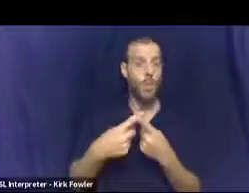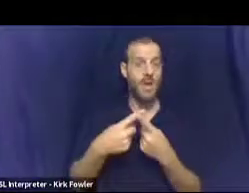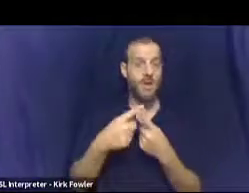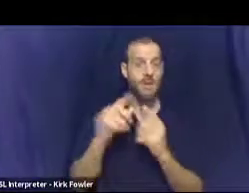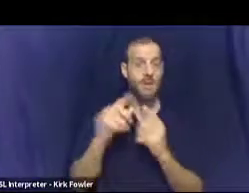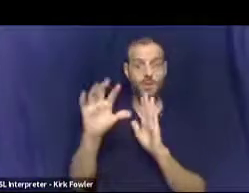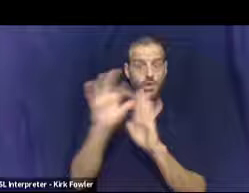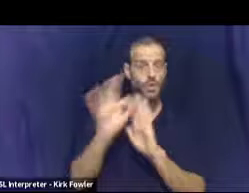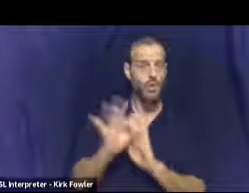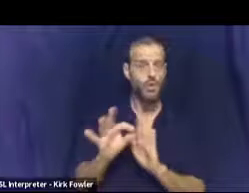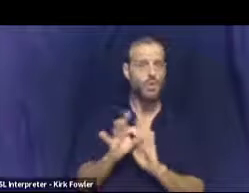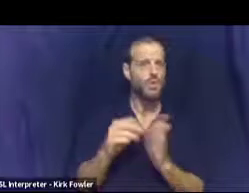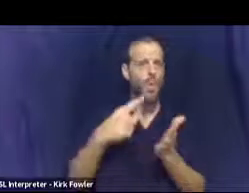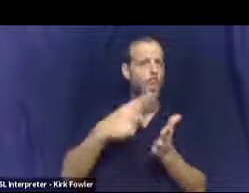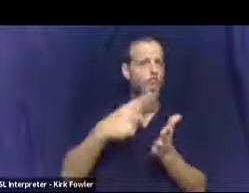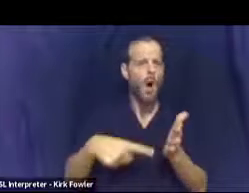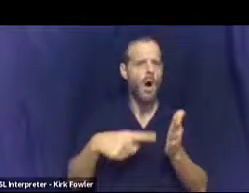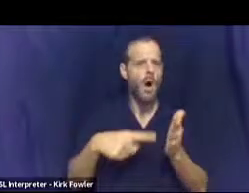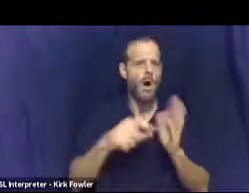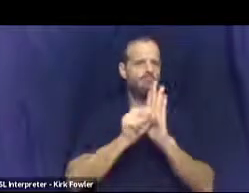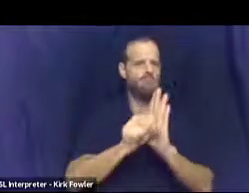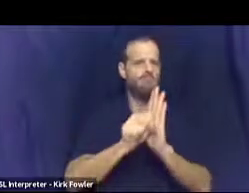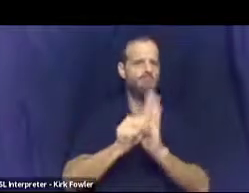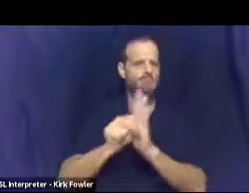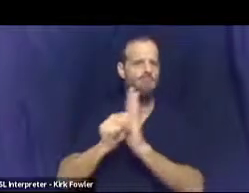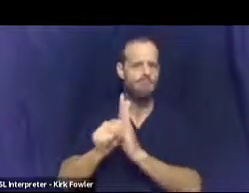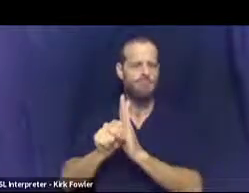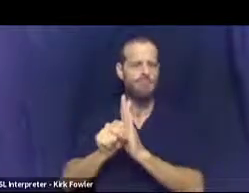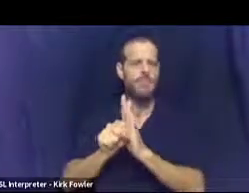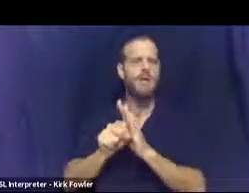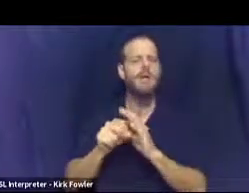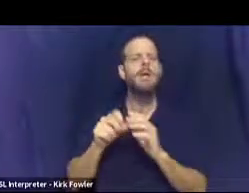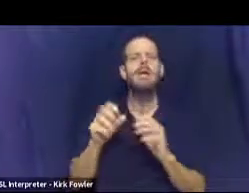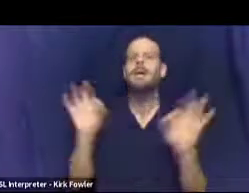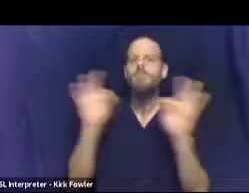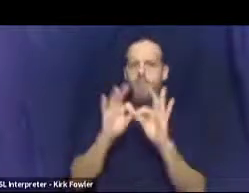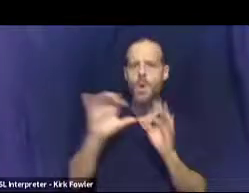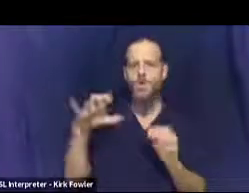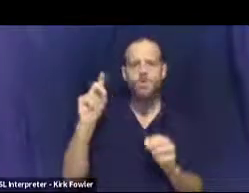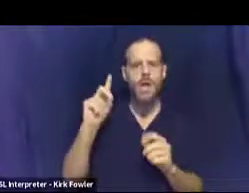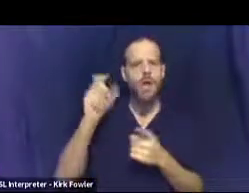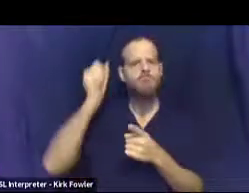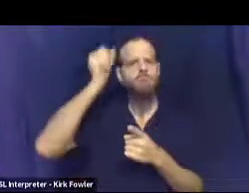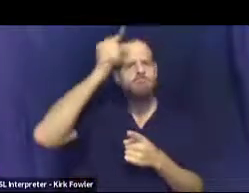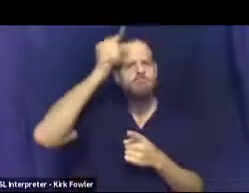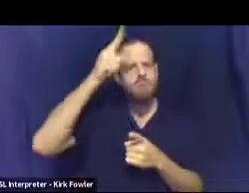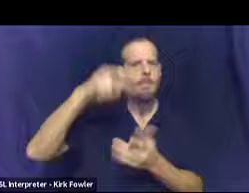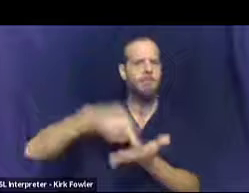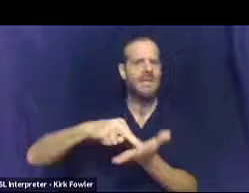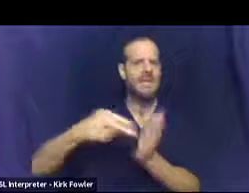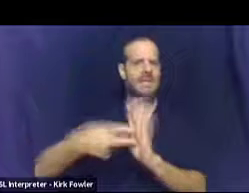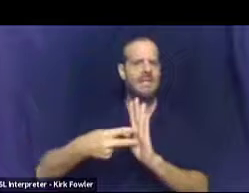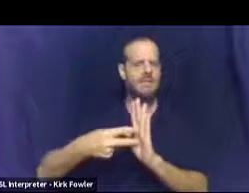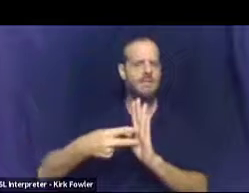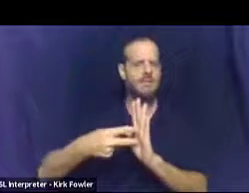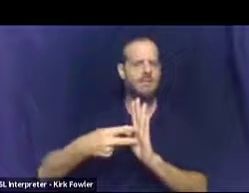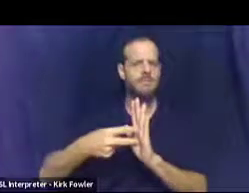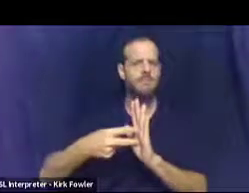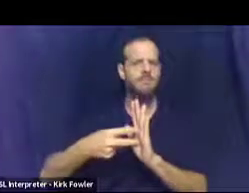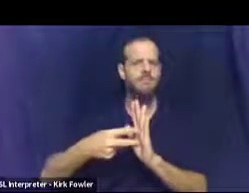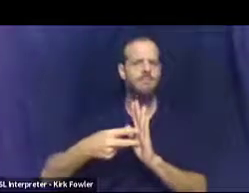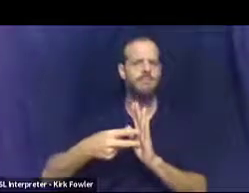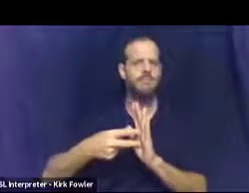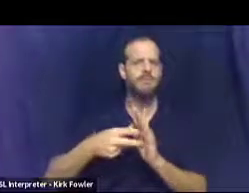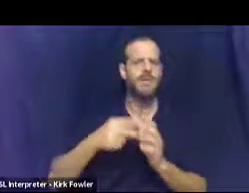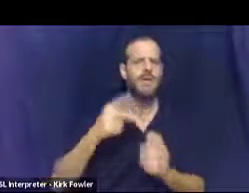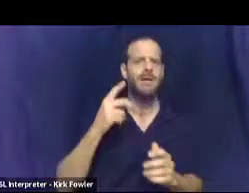it be tactile items or print or anything, is that the child has meaning attached to them. So we wouldn't pick a miniature toilet